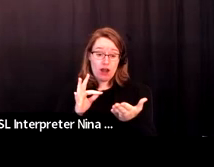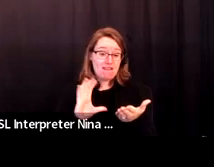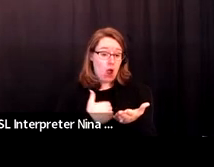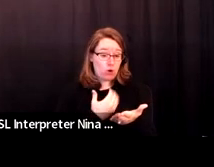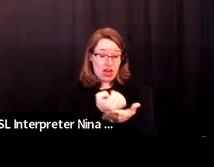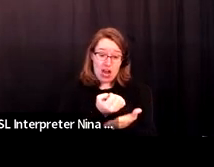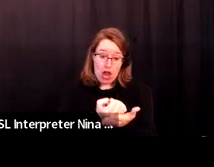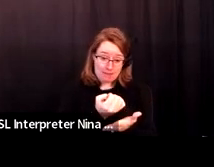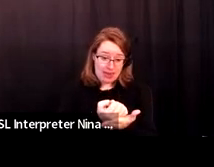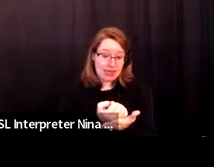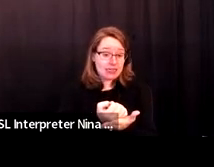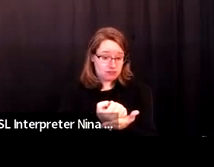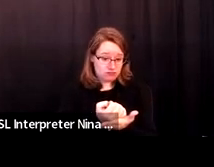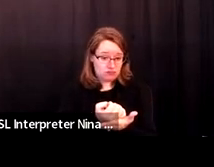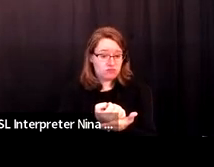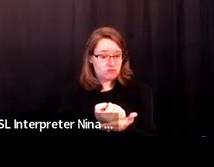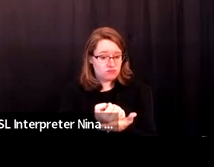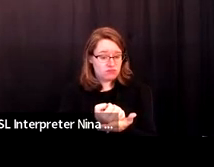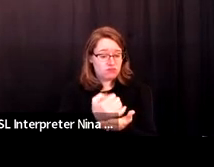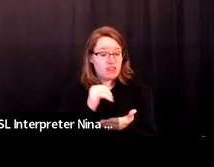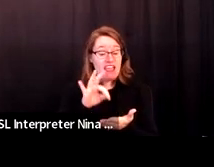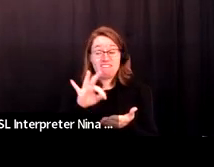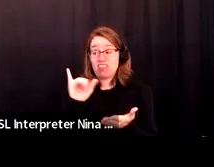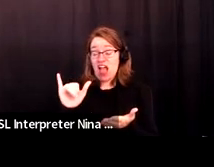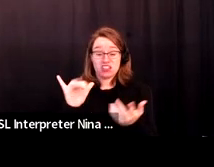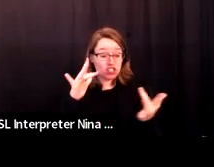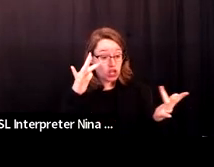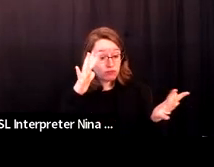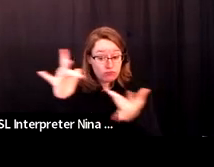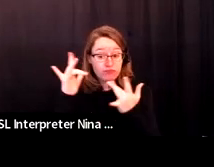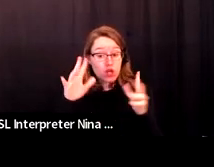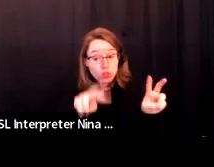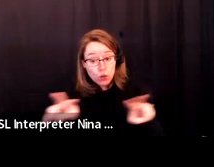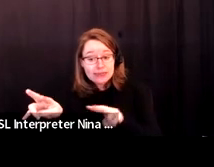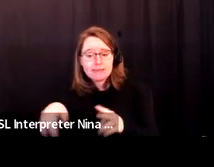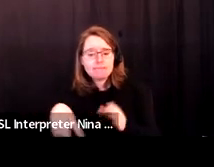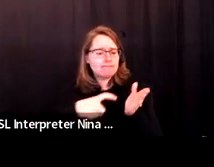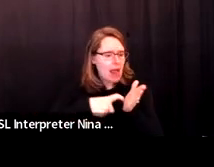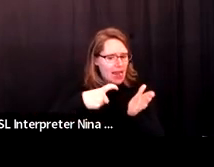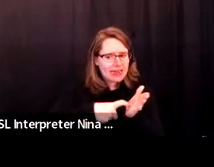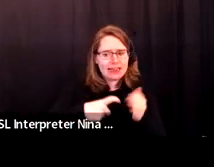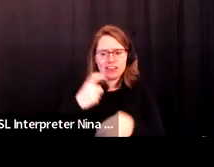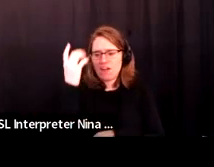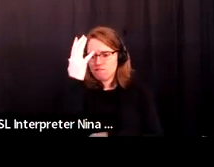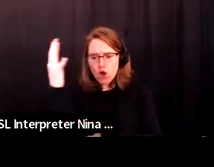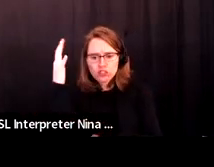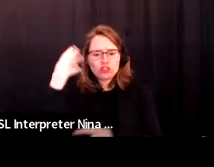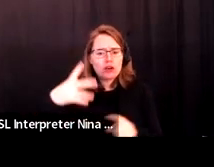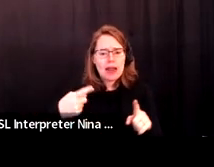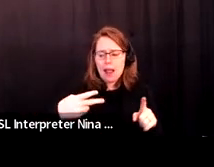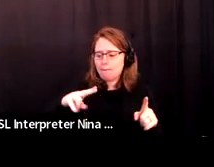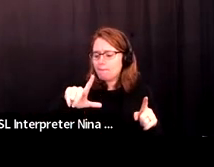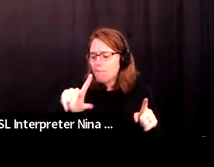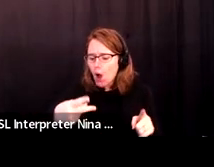Minnesota. And so whether that be the tourism economy, but we also have mining and forestry and pulp and paper that all depend on